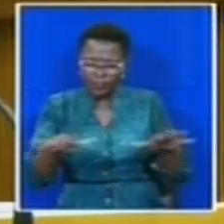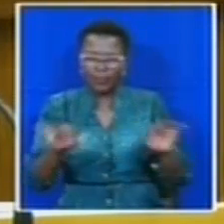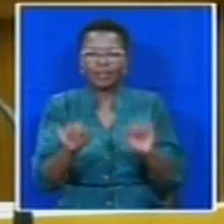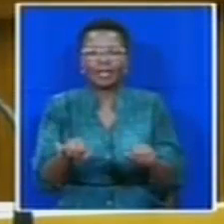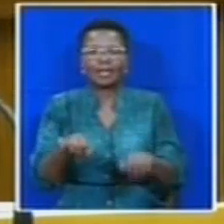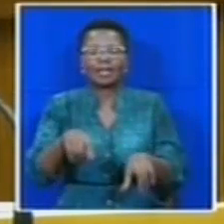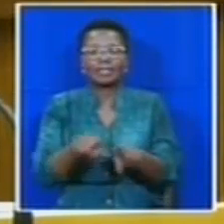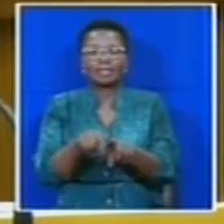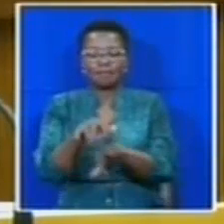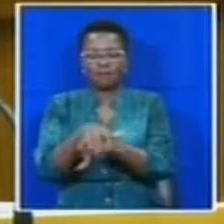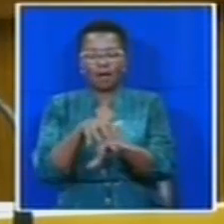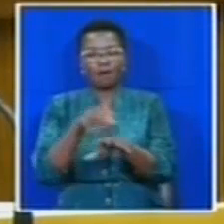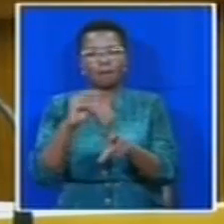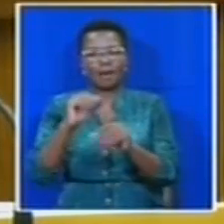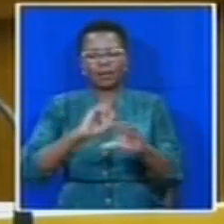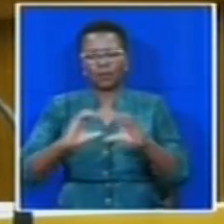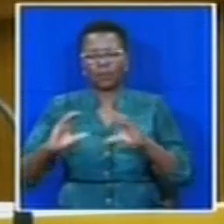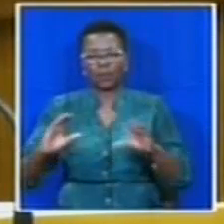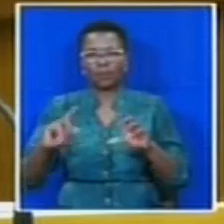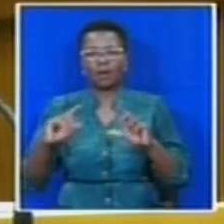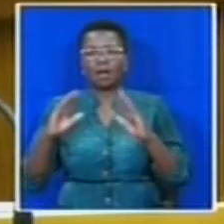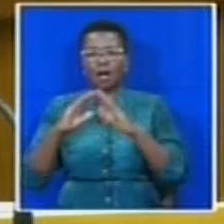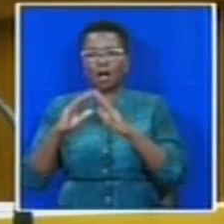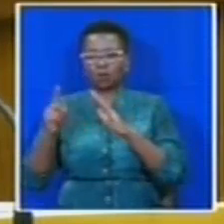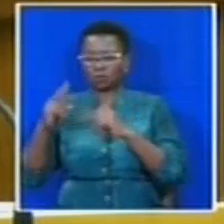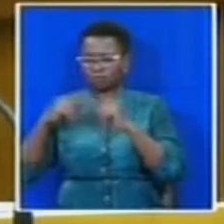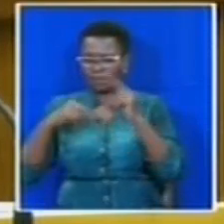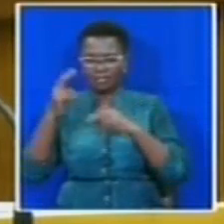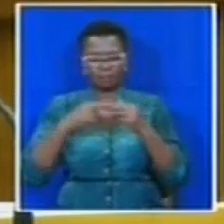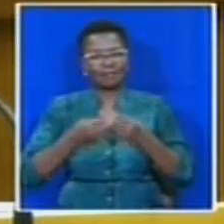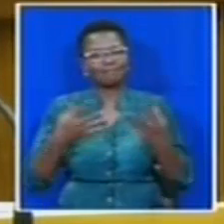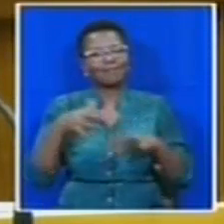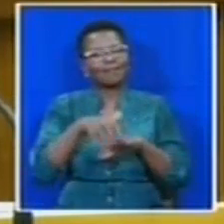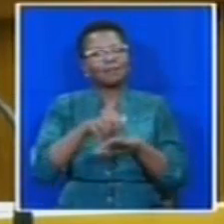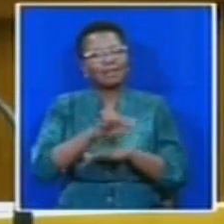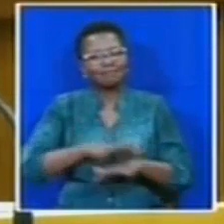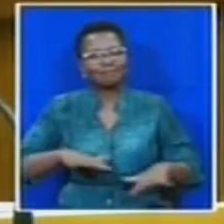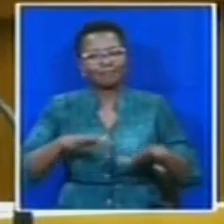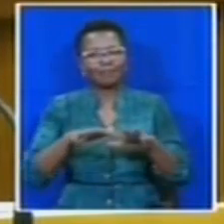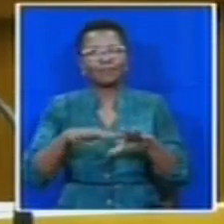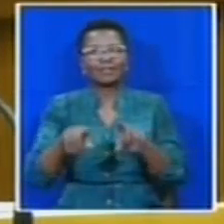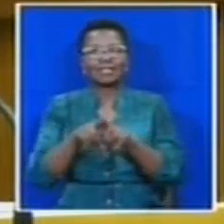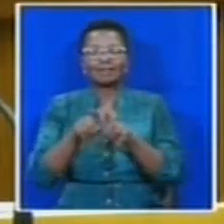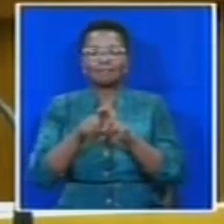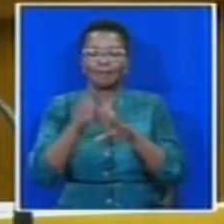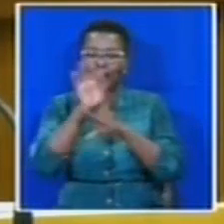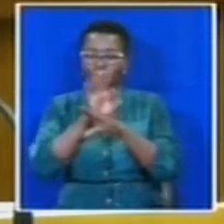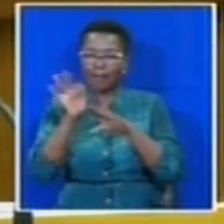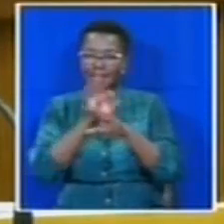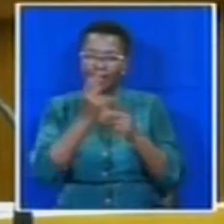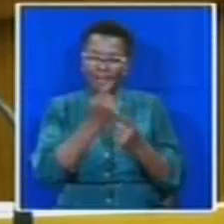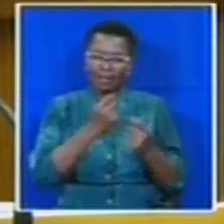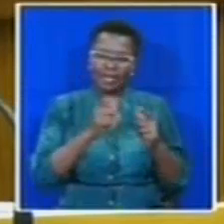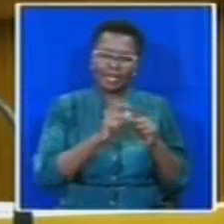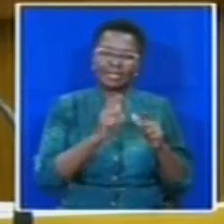investment in rental housing units, and the planning of catalytic projects in large towns and cities. Minister Sisulu can now